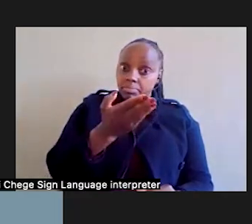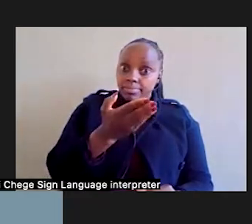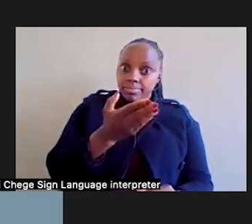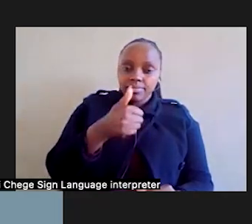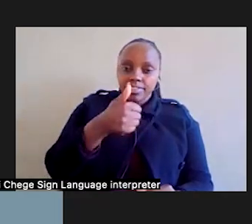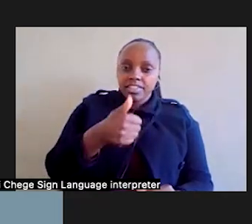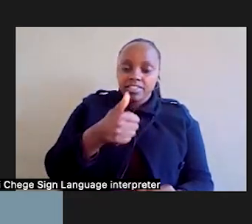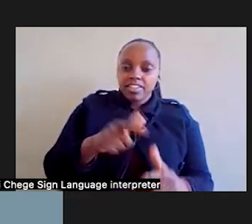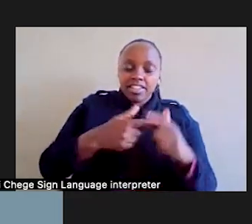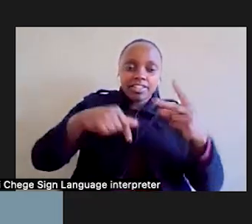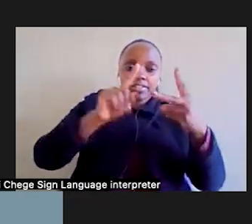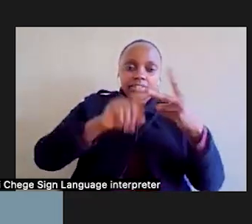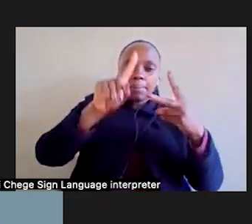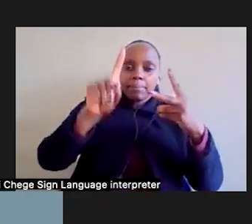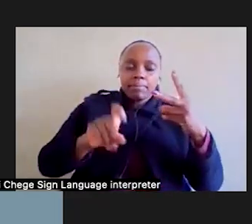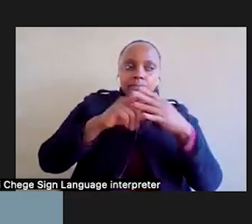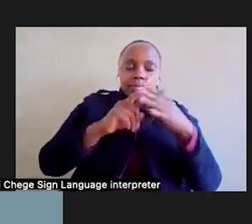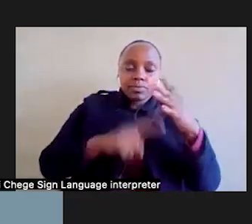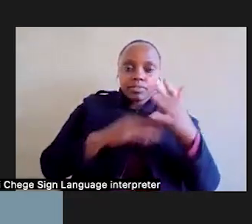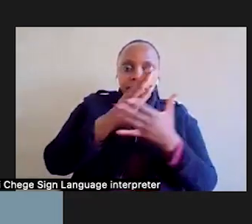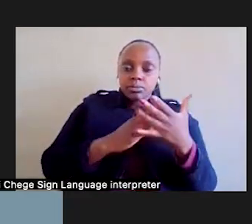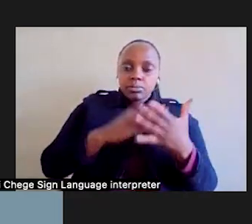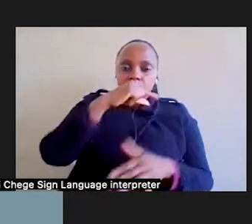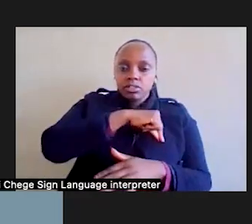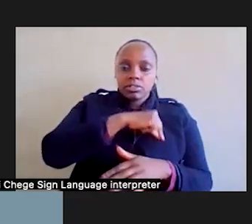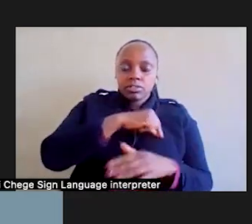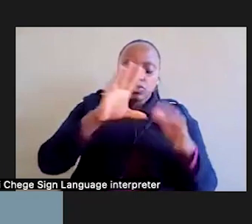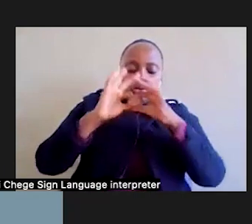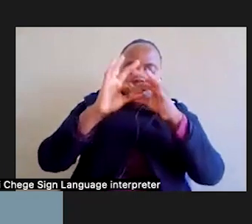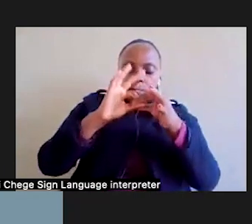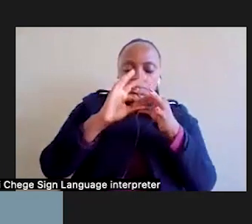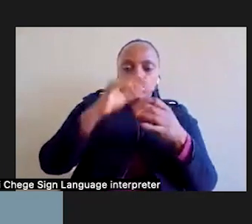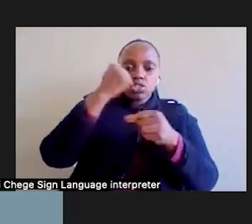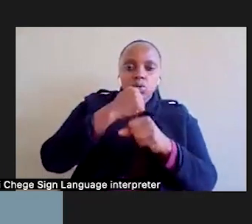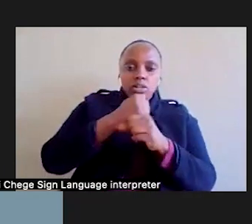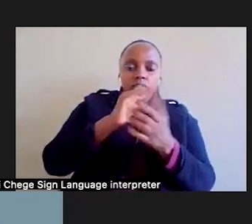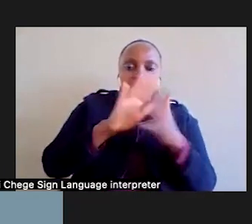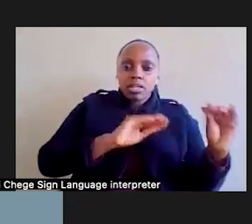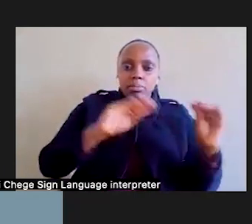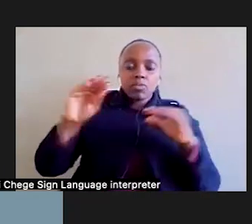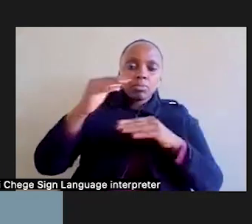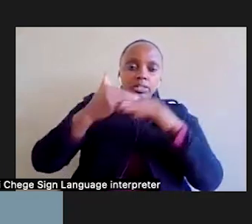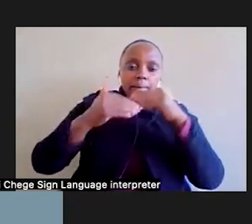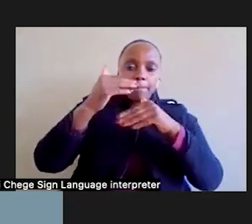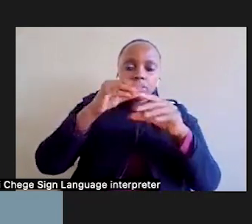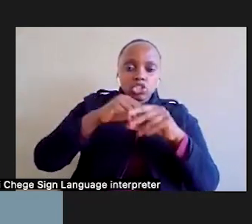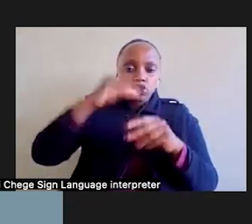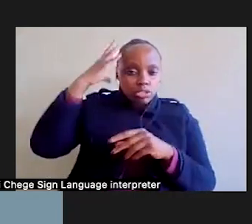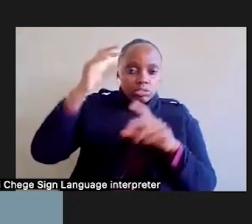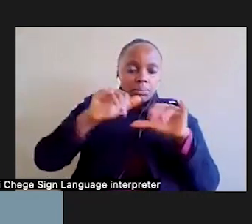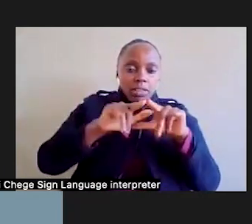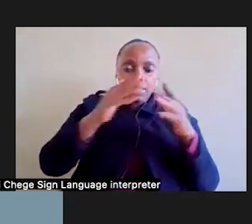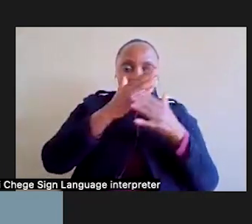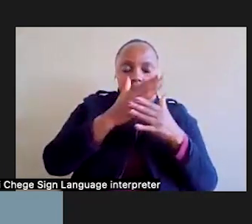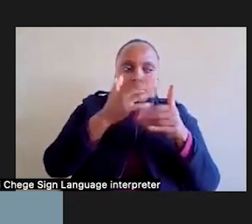Question number 2, what are some of the benefits of collaboration efforts and movement building in Somaliland? What are some of